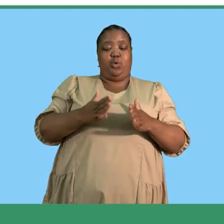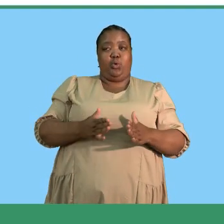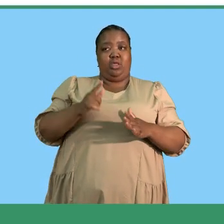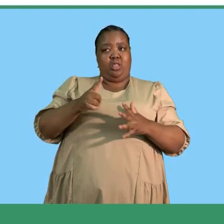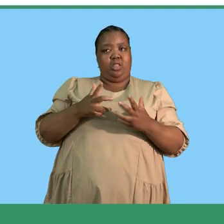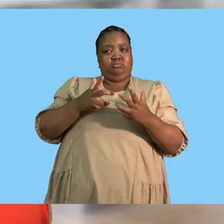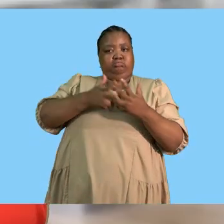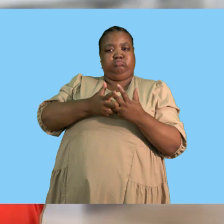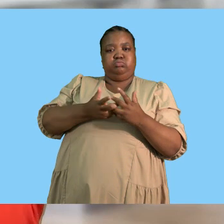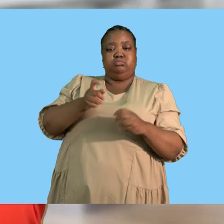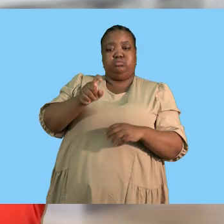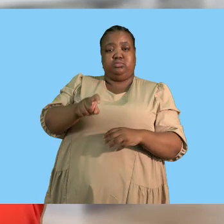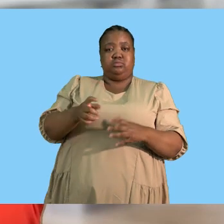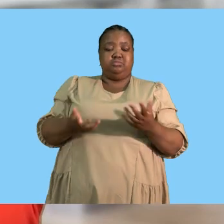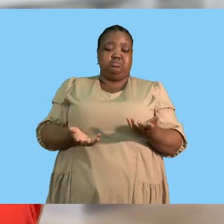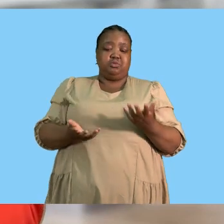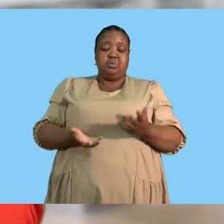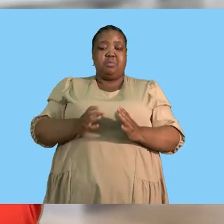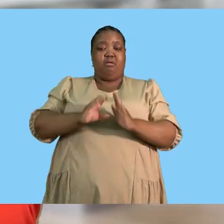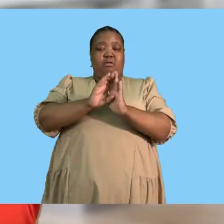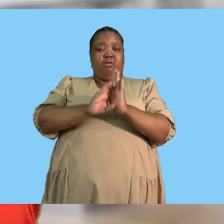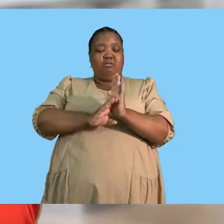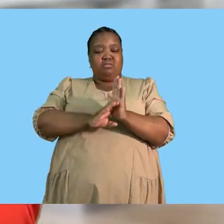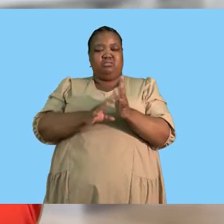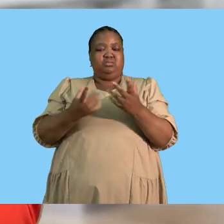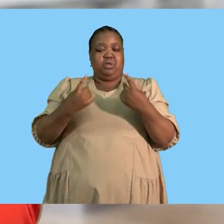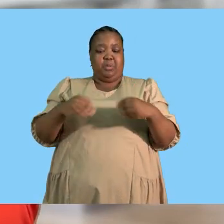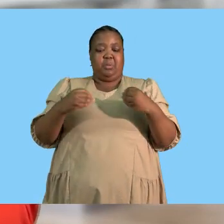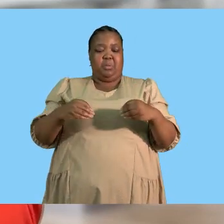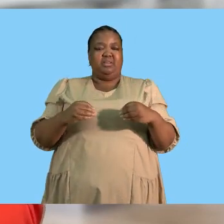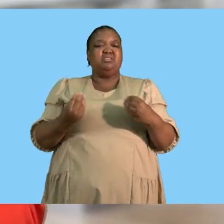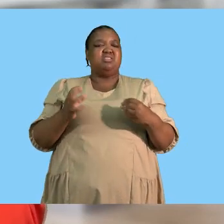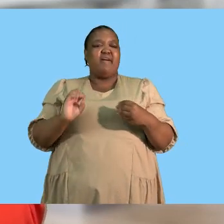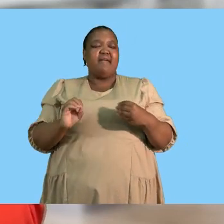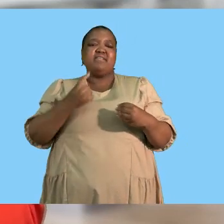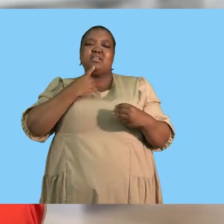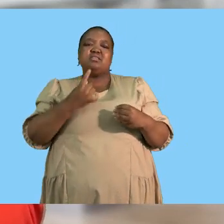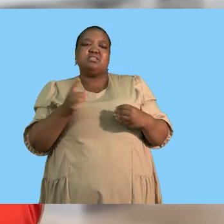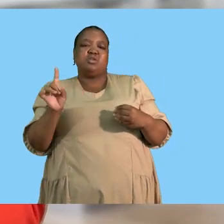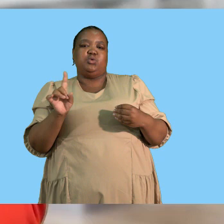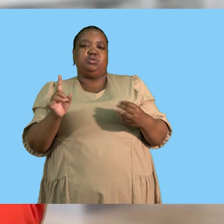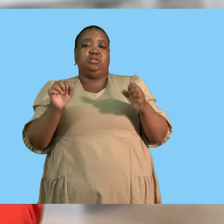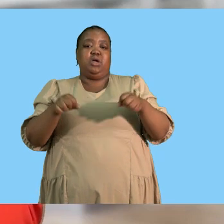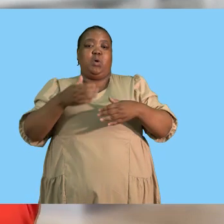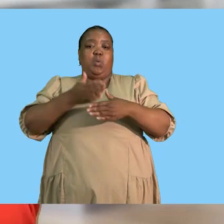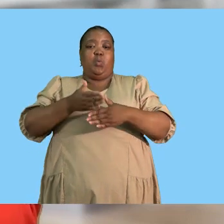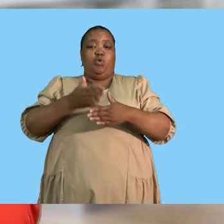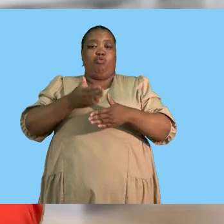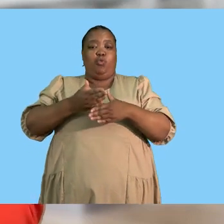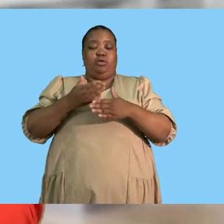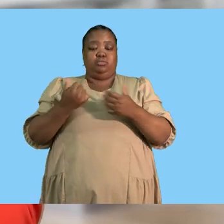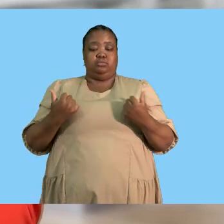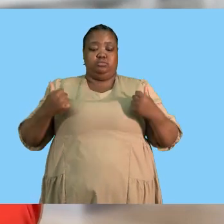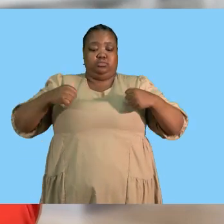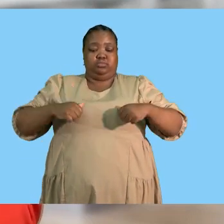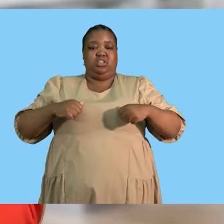must work with. Now, for instance, if in my code of conduct of the business that I operate in states that I need to